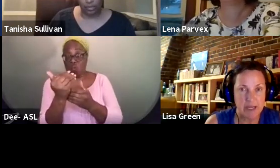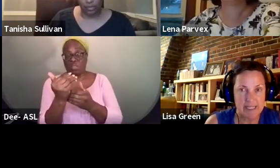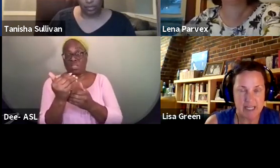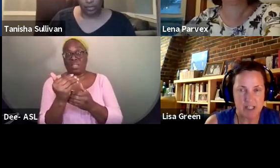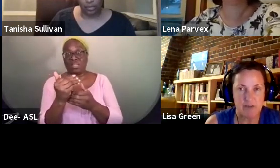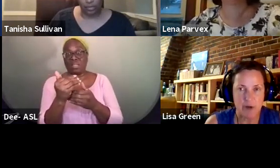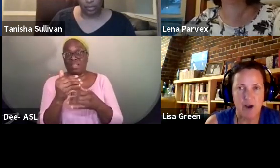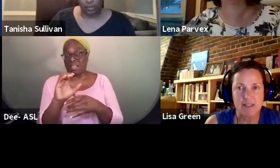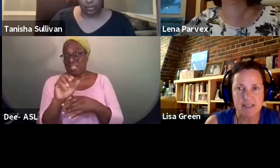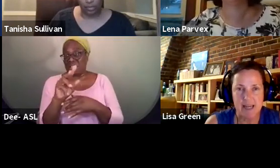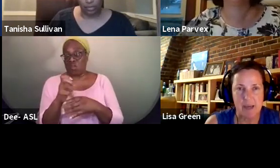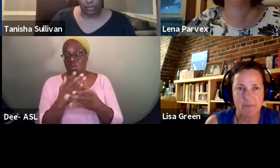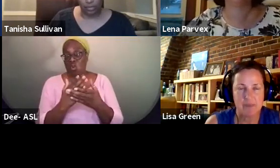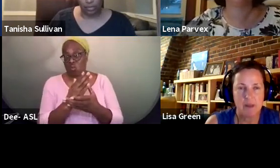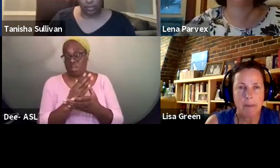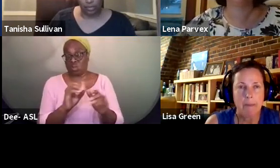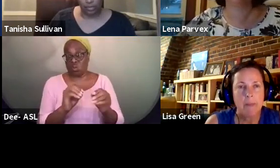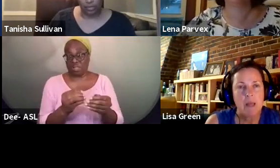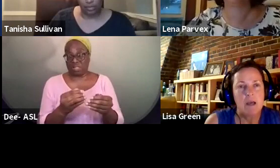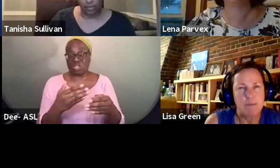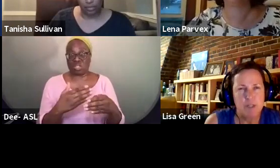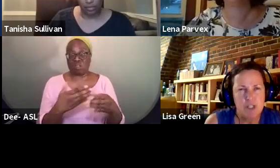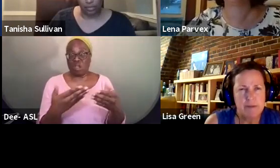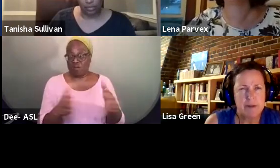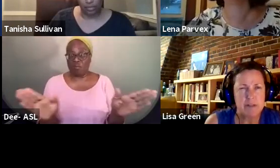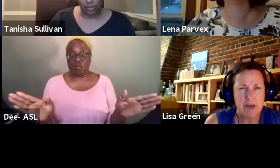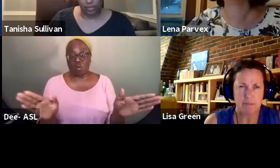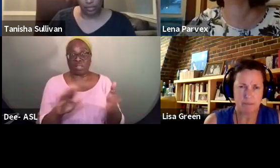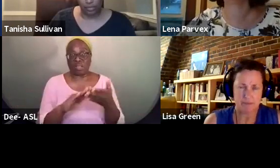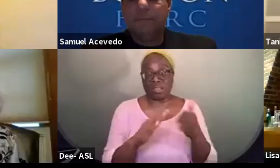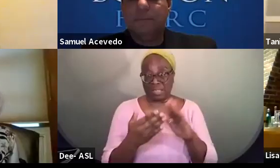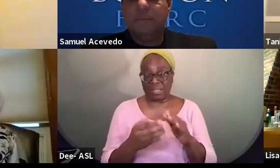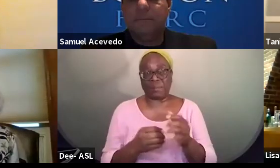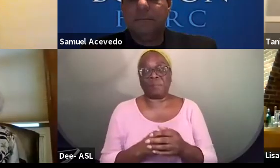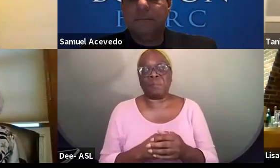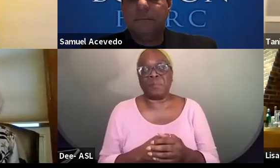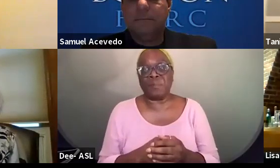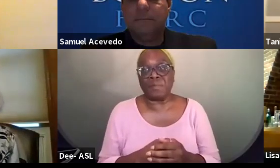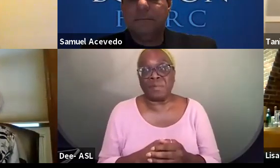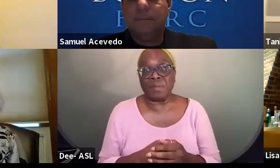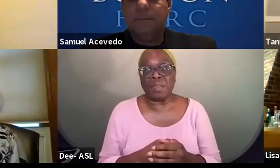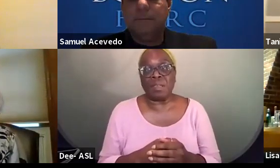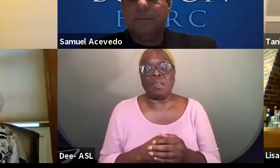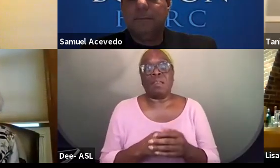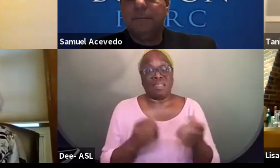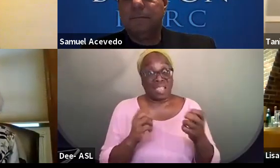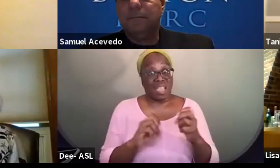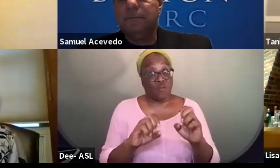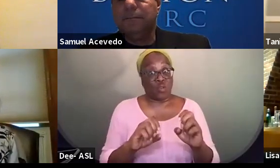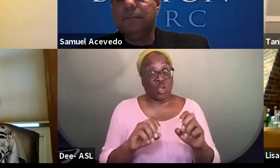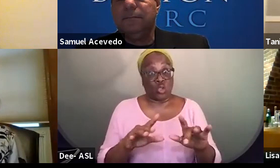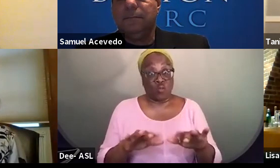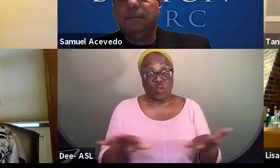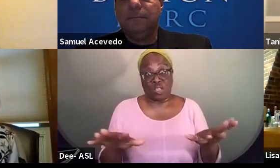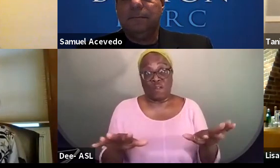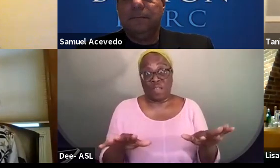community organizations from across the city. The push to diversify Boston exam school enrollment is a vital part of the citywide